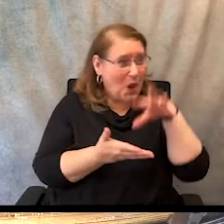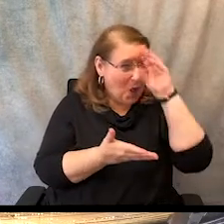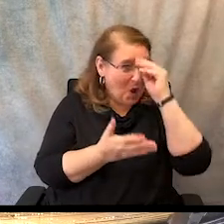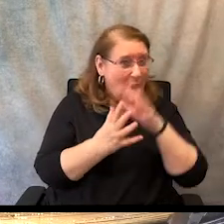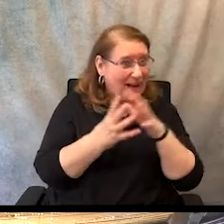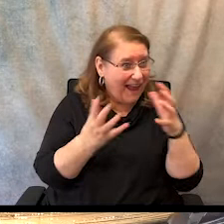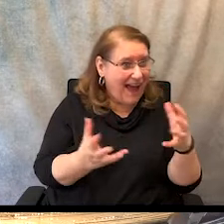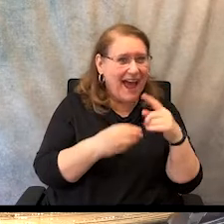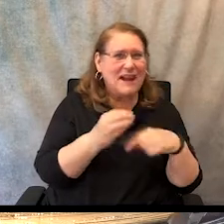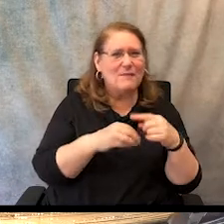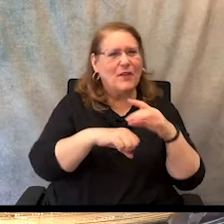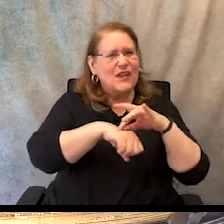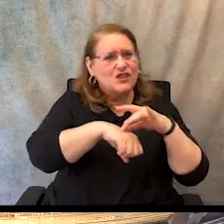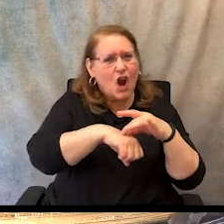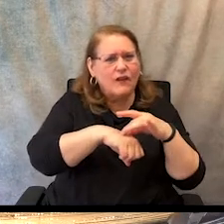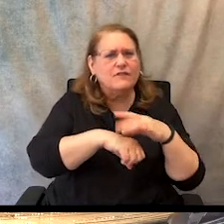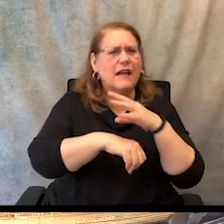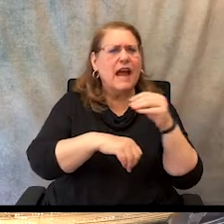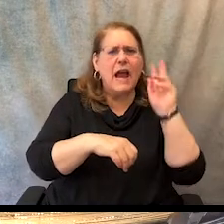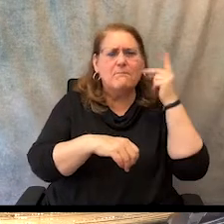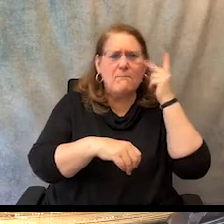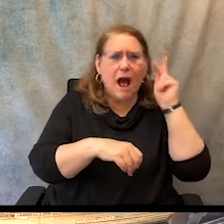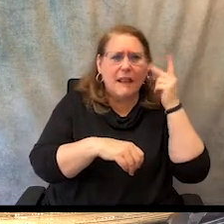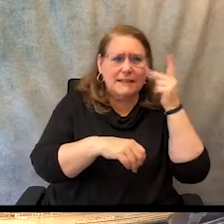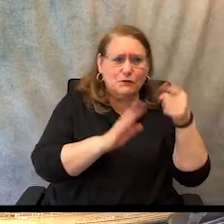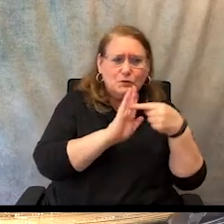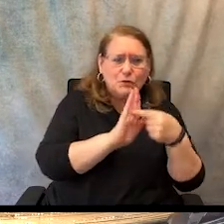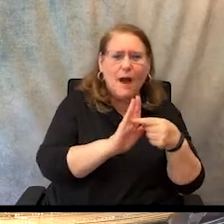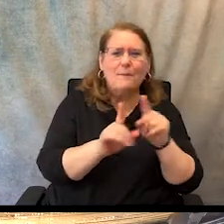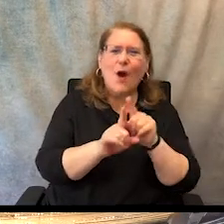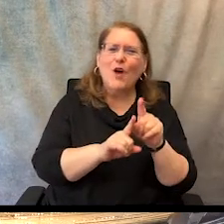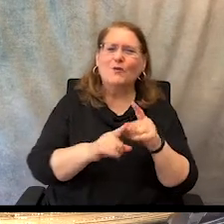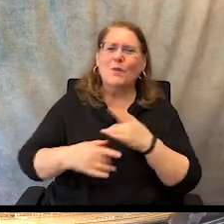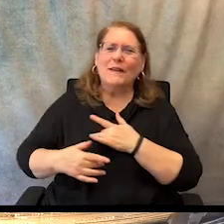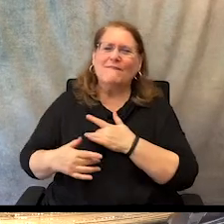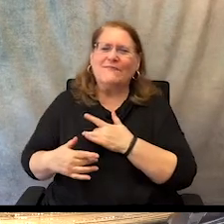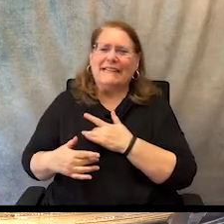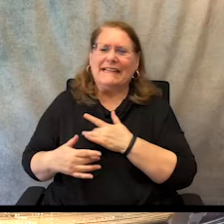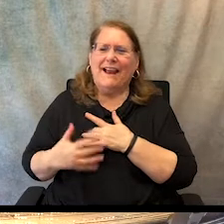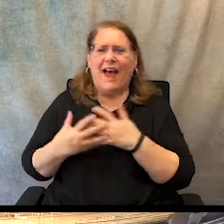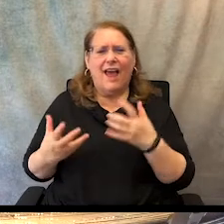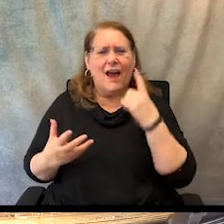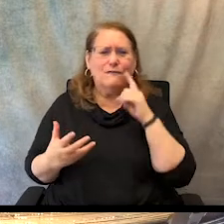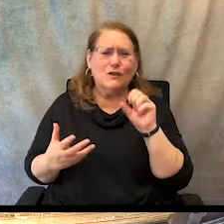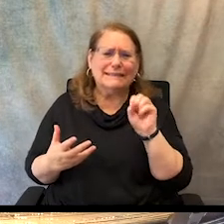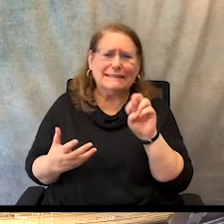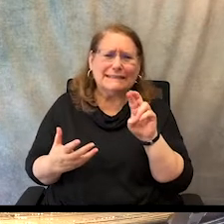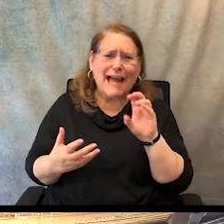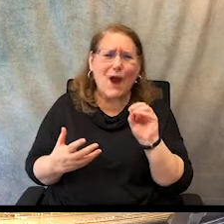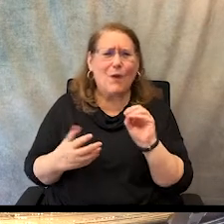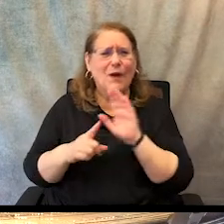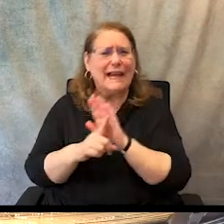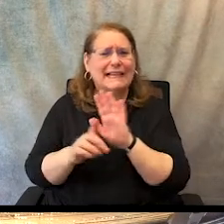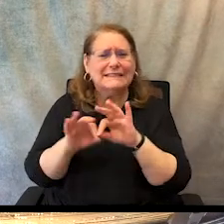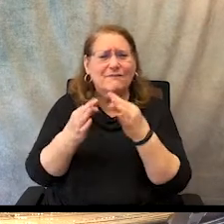a lot about the geography and the politics that you're showing, but also we feel a lot for Sero and